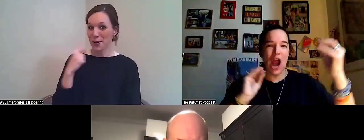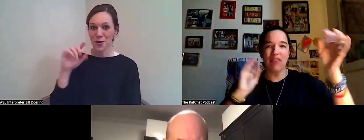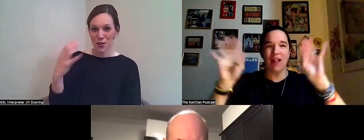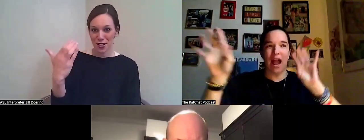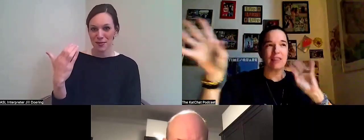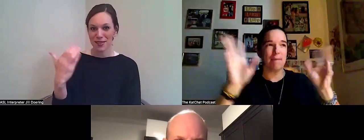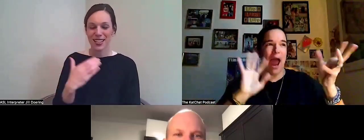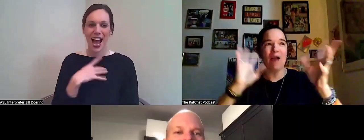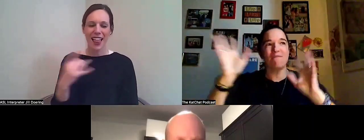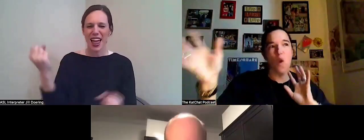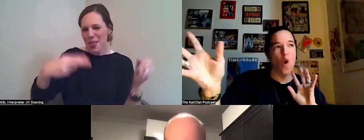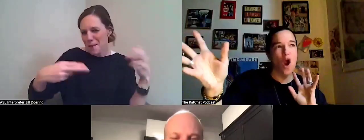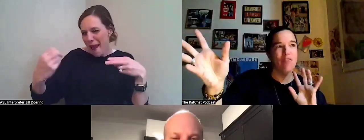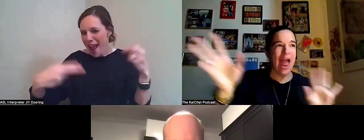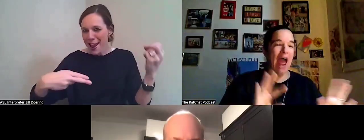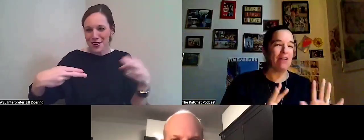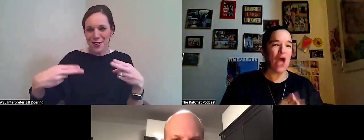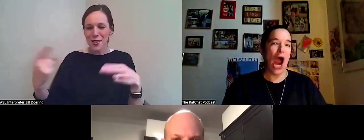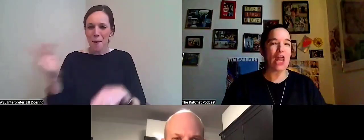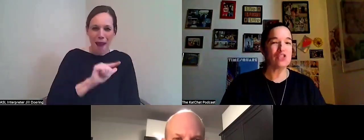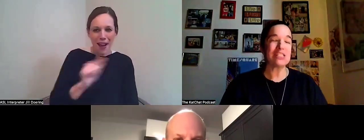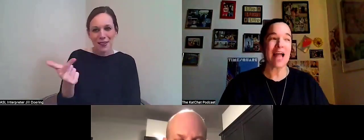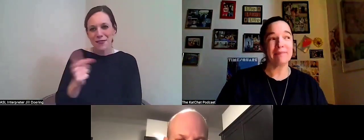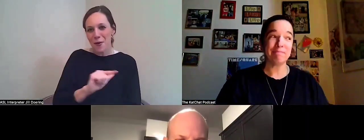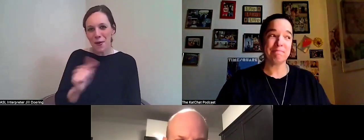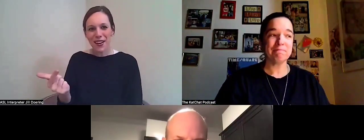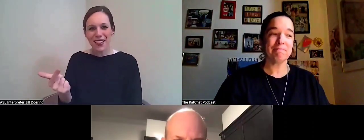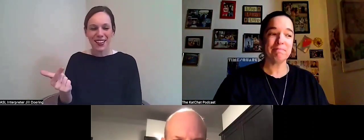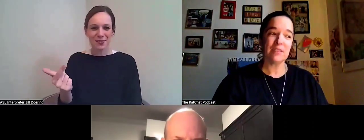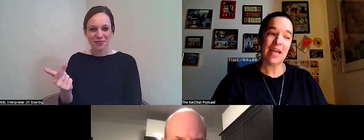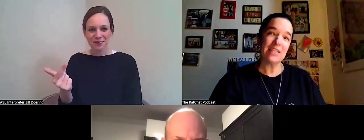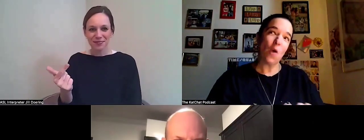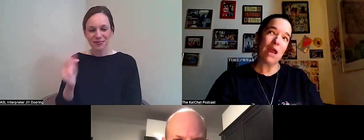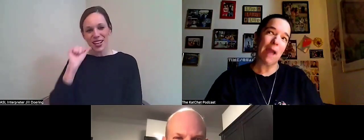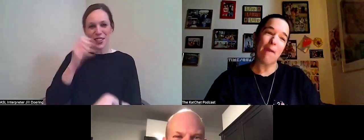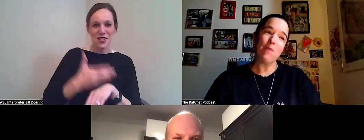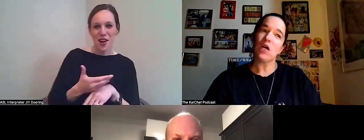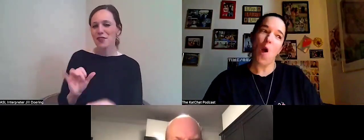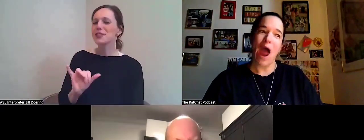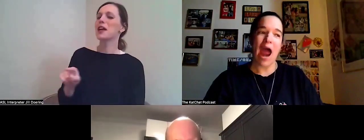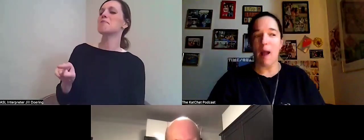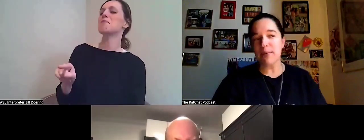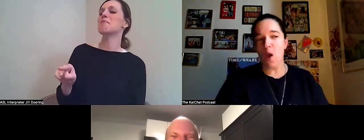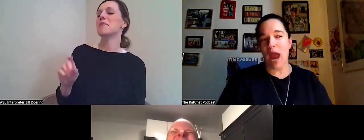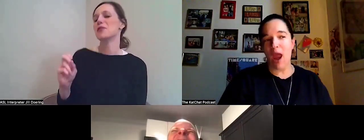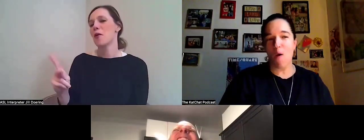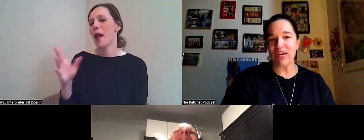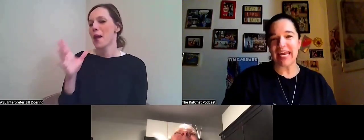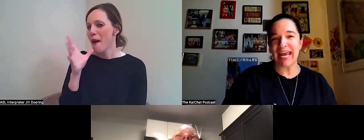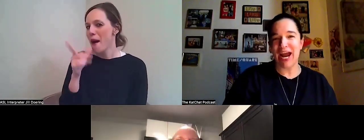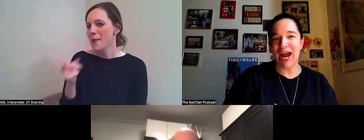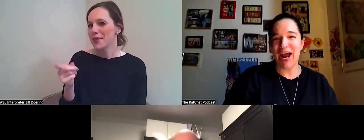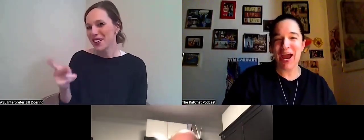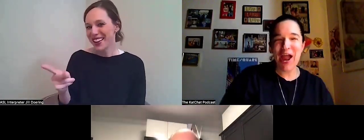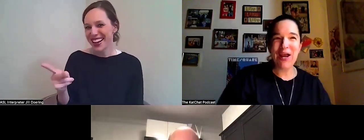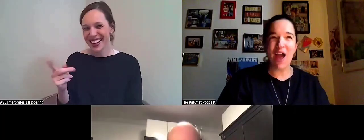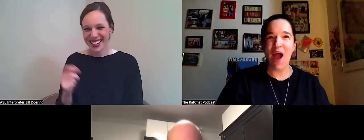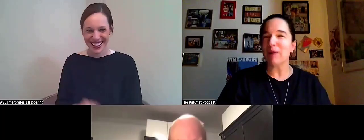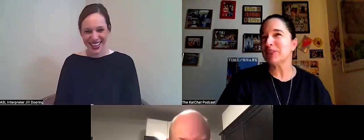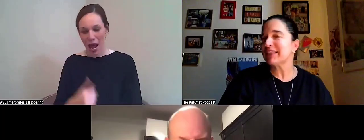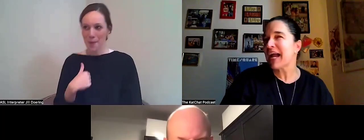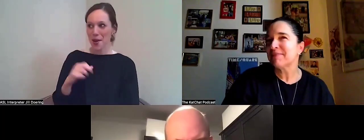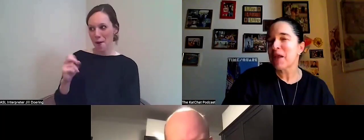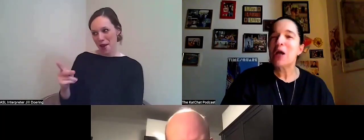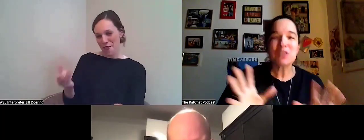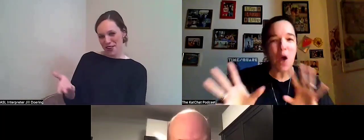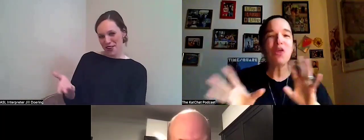banter and I like the back and forth and the daughter should like, it's okay, mom, you can go ahead, I'll be okay over here. And